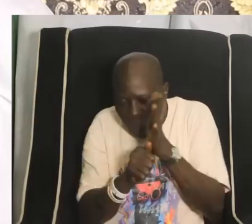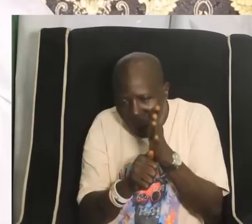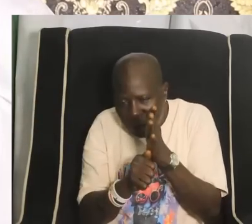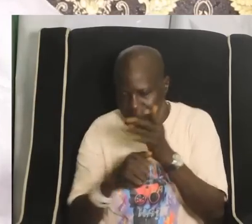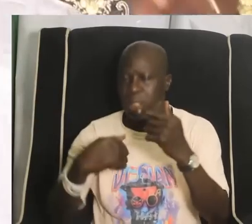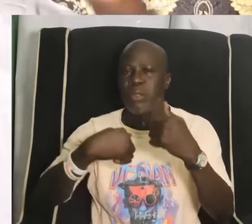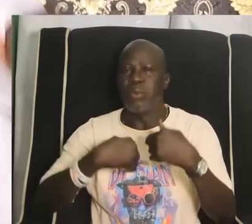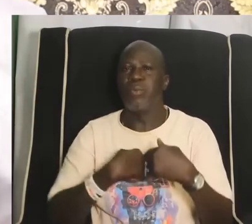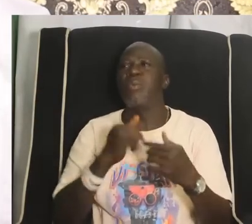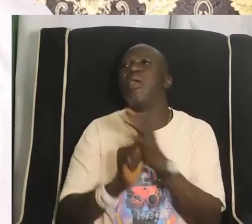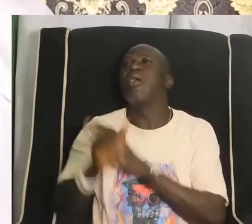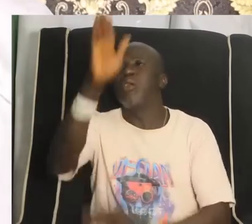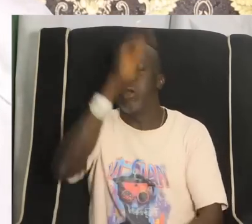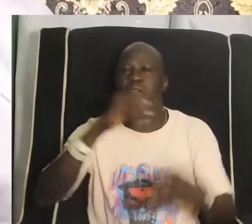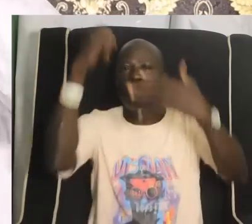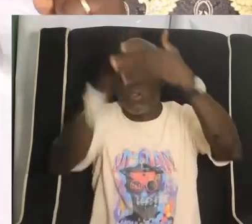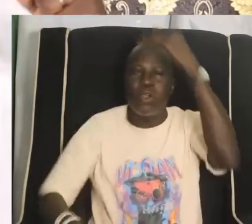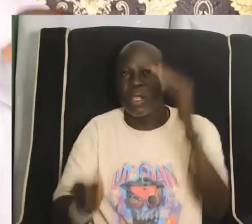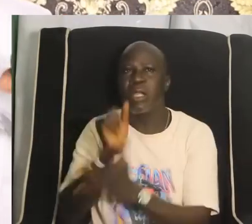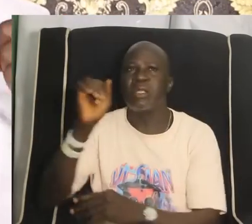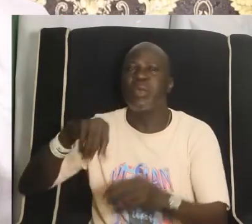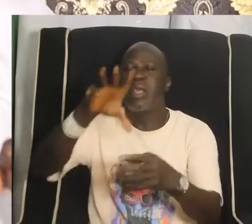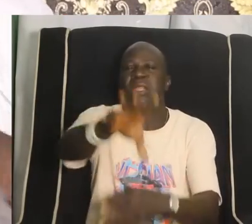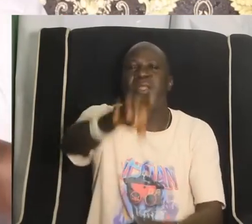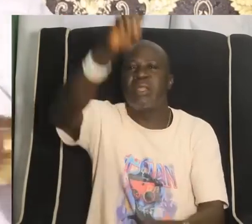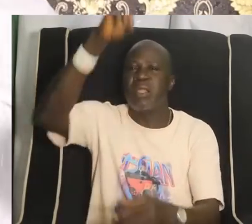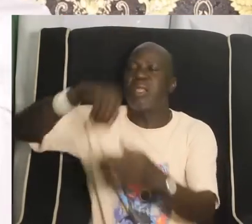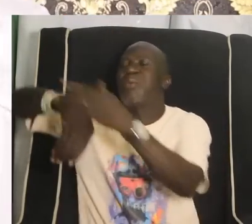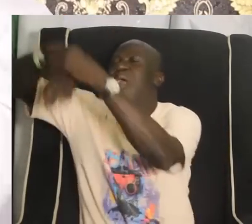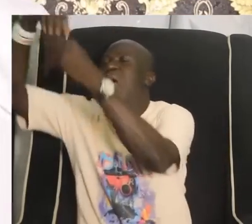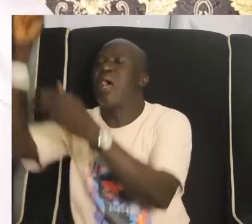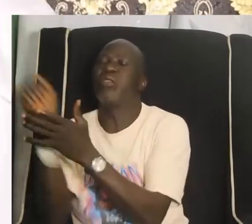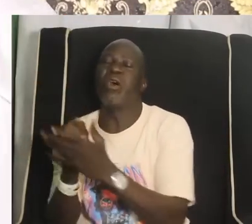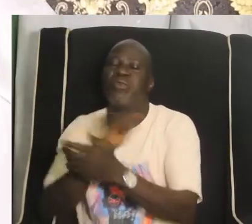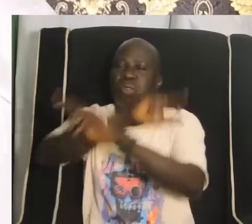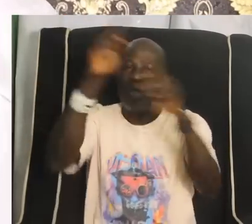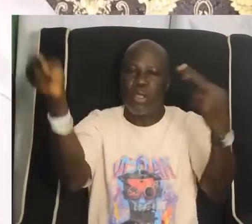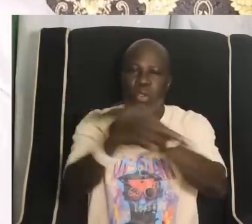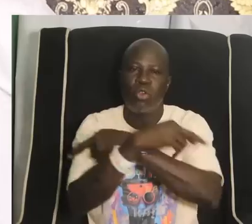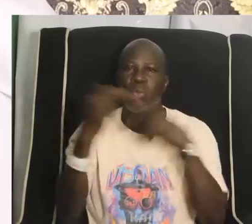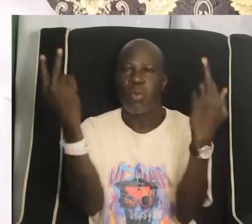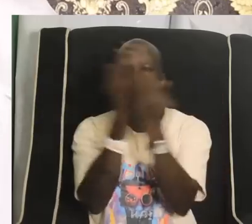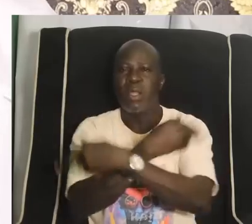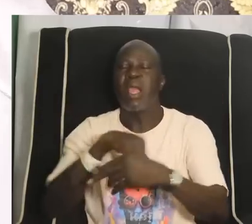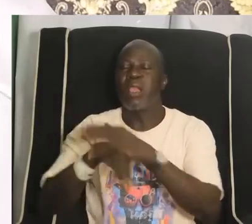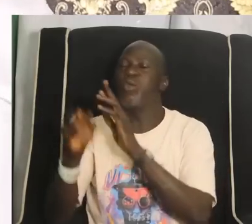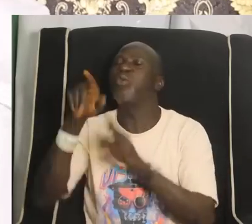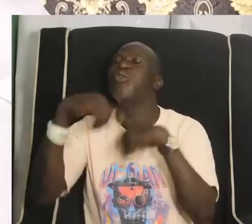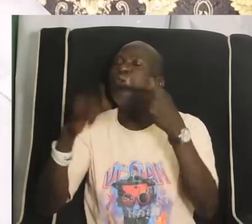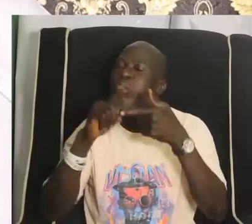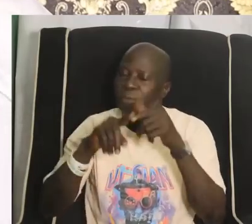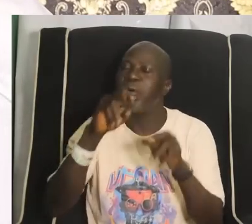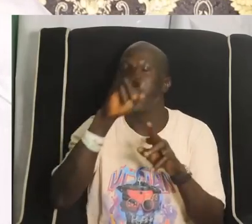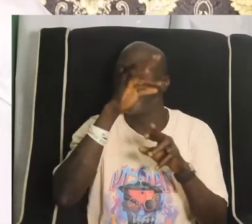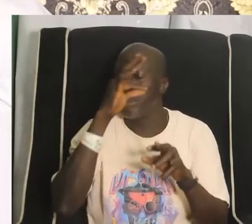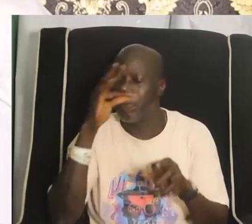that cage me. God conquer such battles. Bring me out of the prison. Iba ajojo